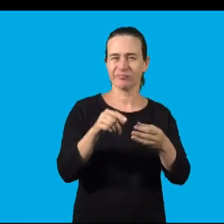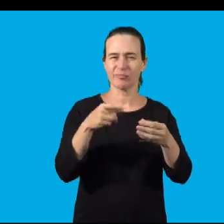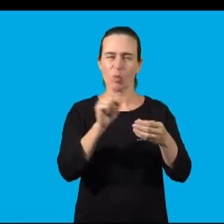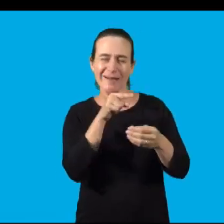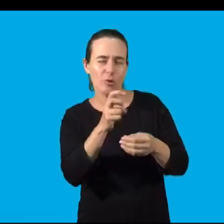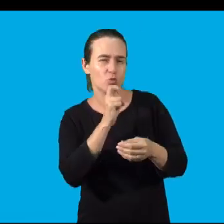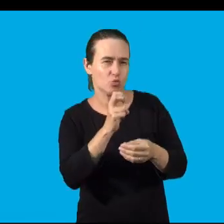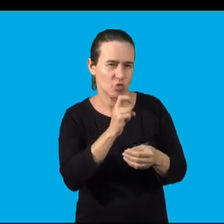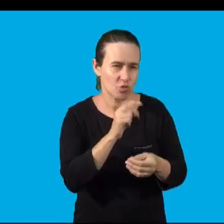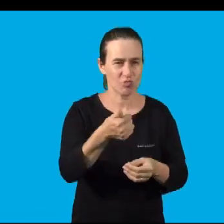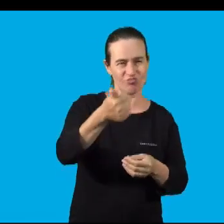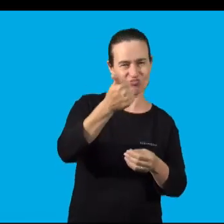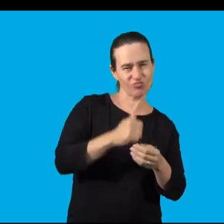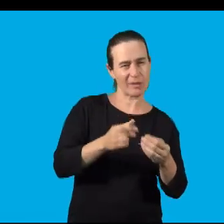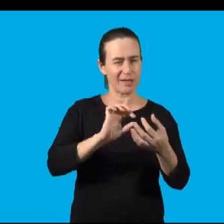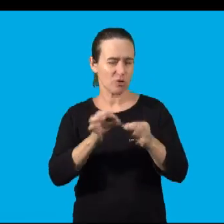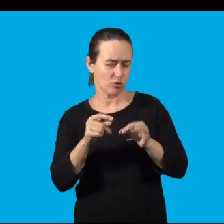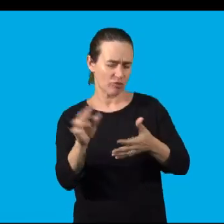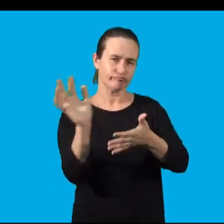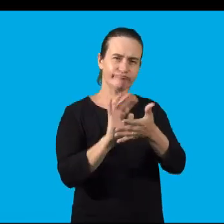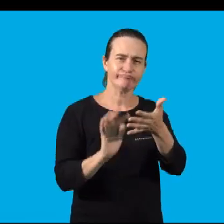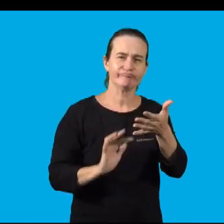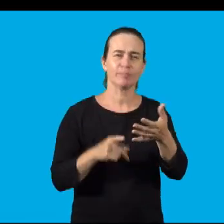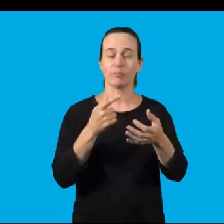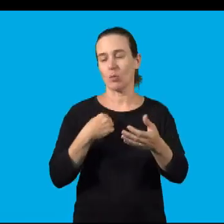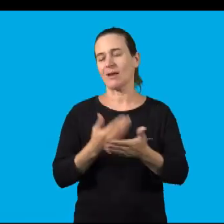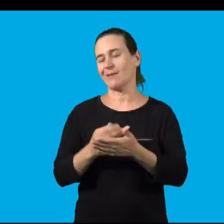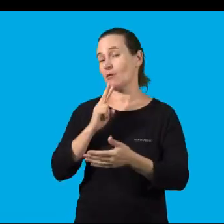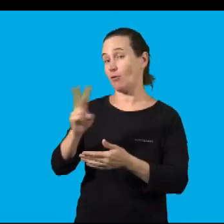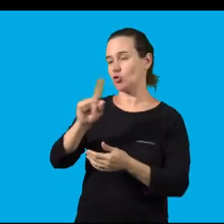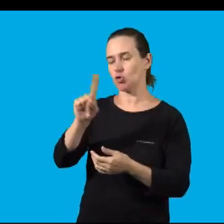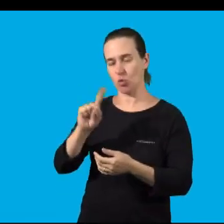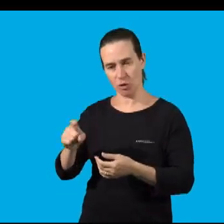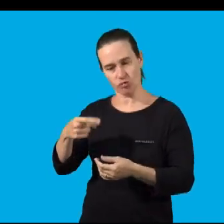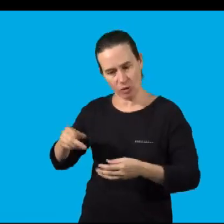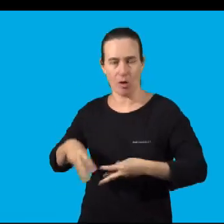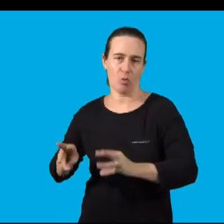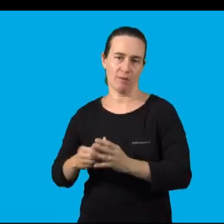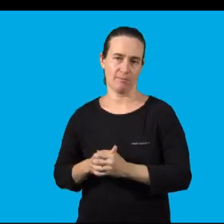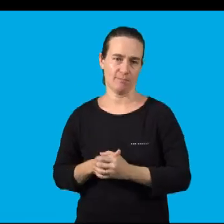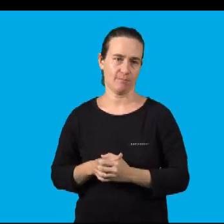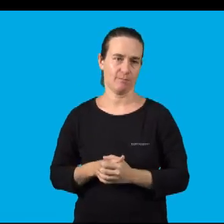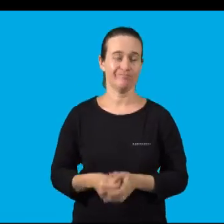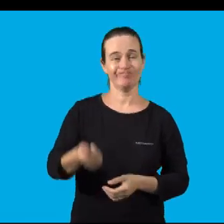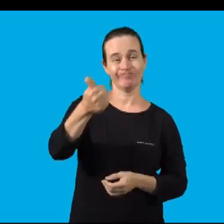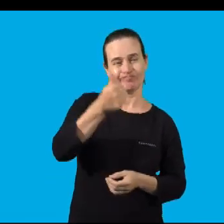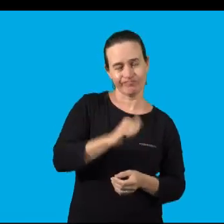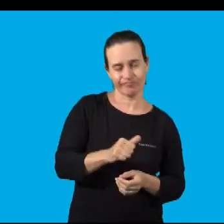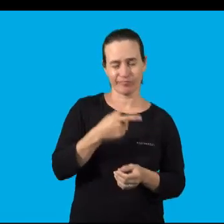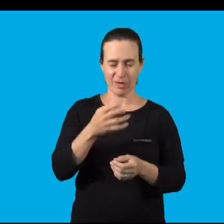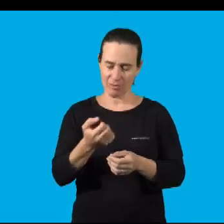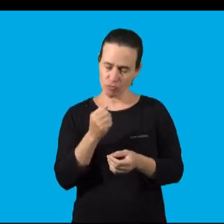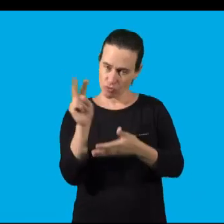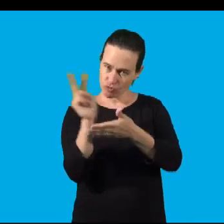literary devices, and to interpret literary texts to answer questions appropriately.